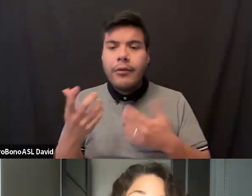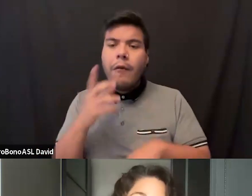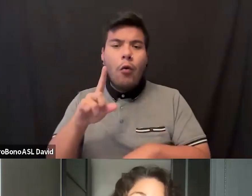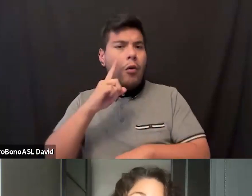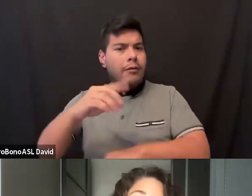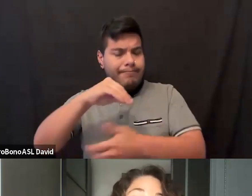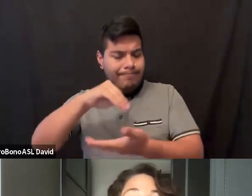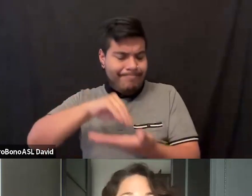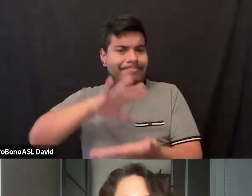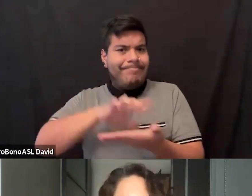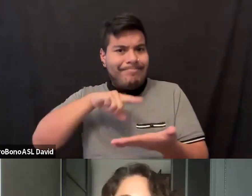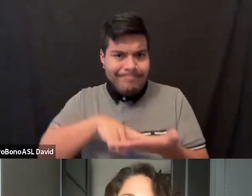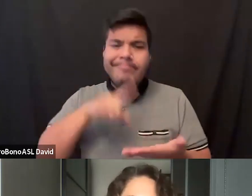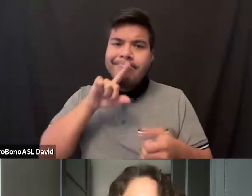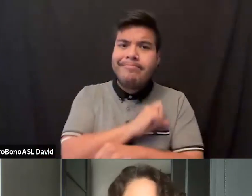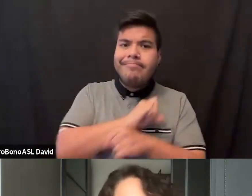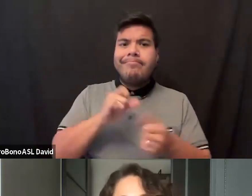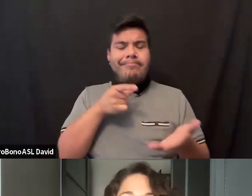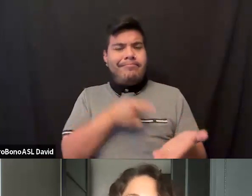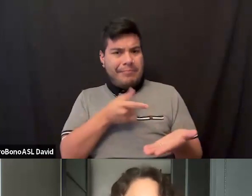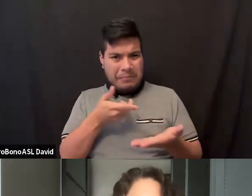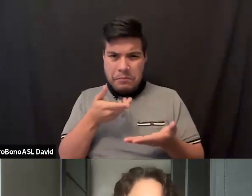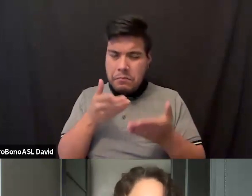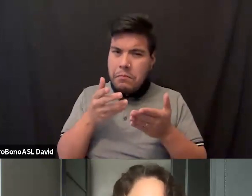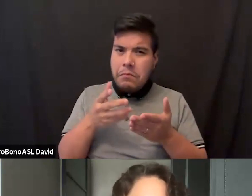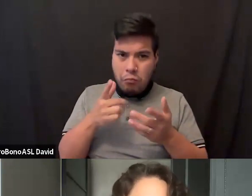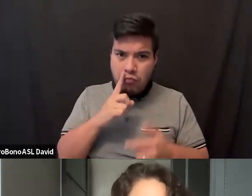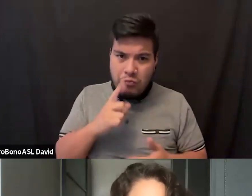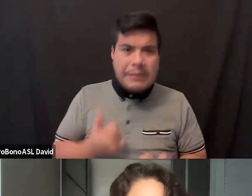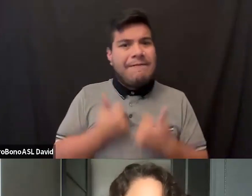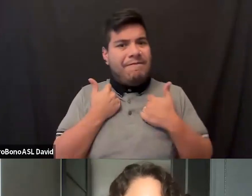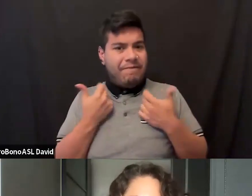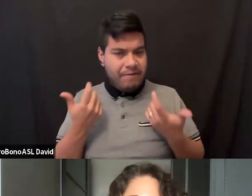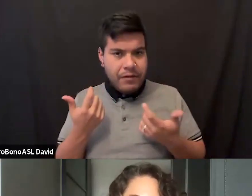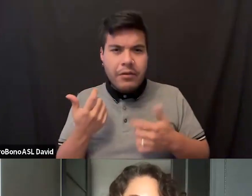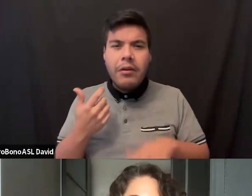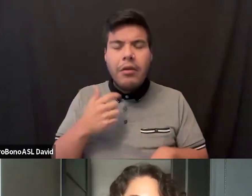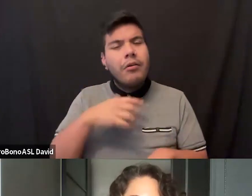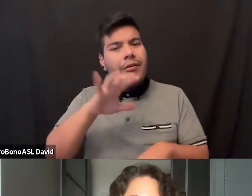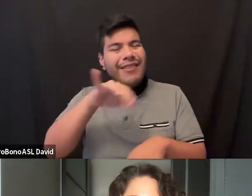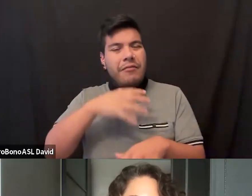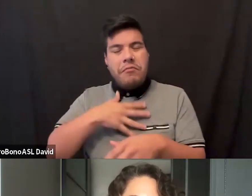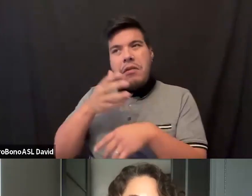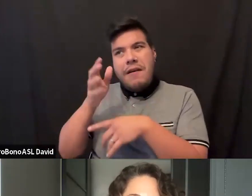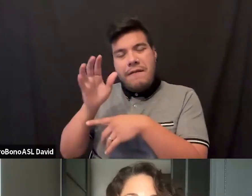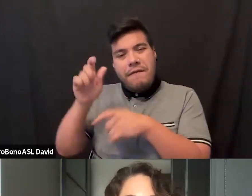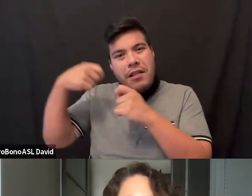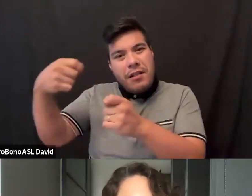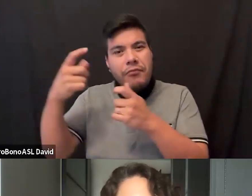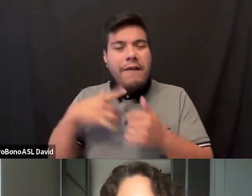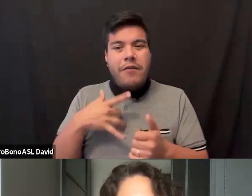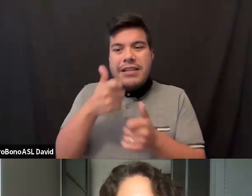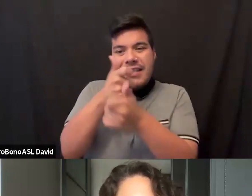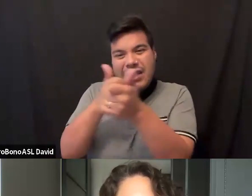And I feel that I made the same with the film. I made my tattoo. My tattoo is making films. And I think each woman